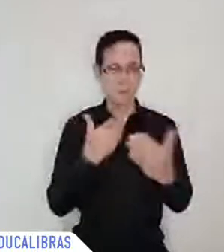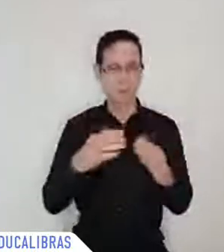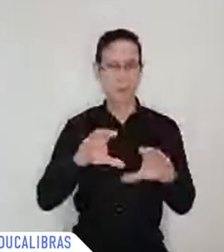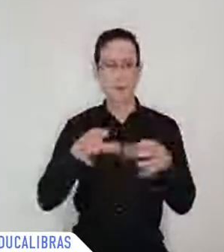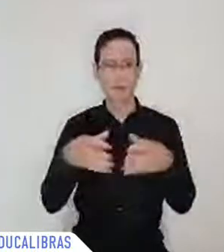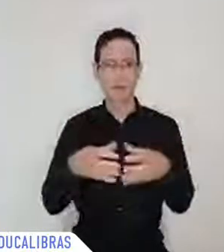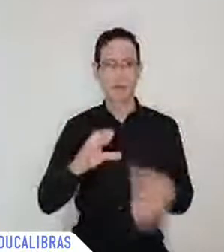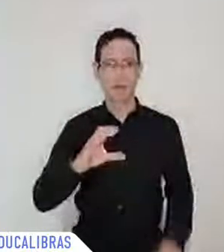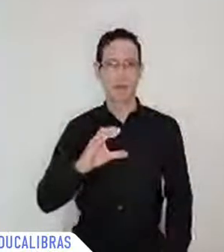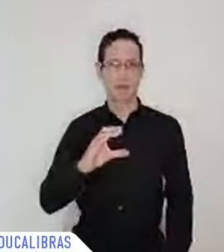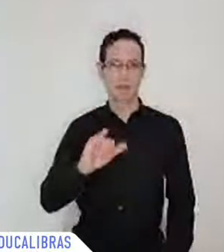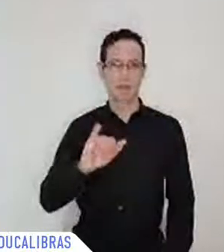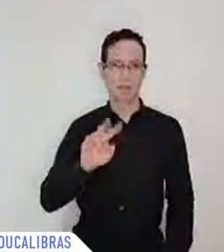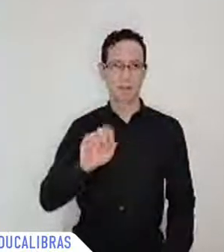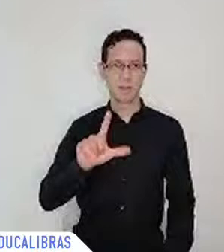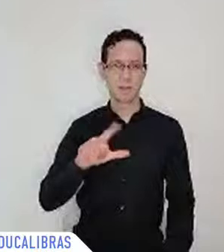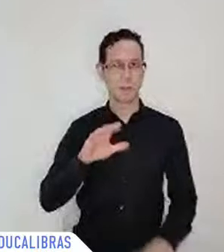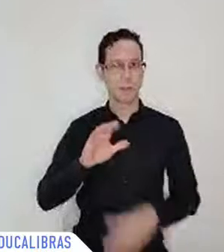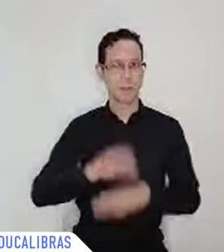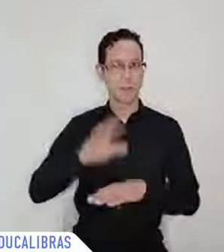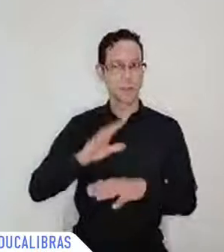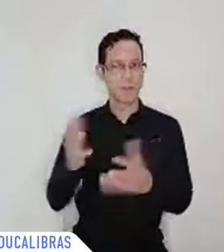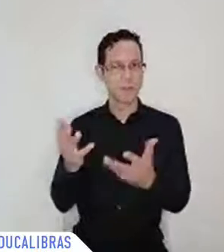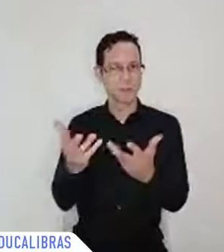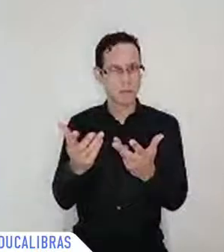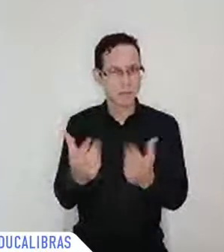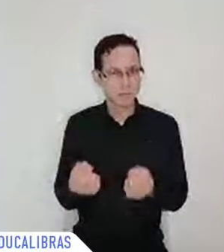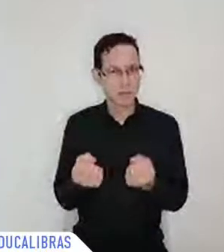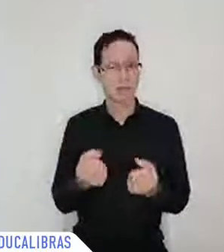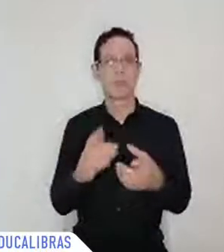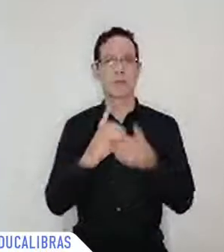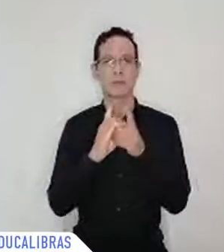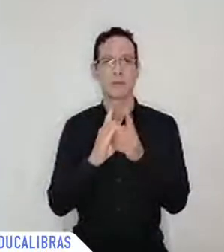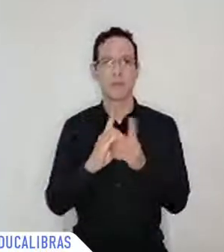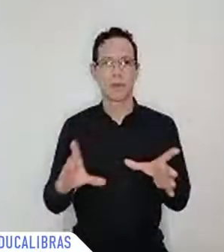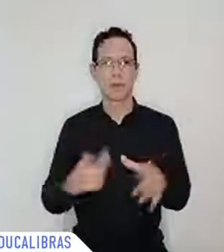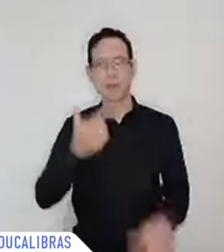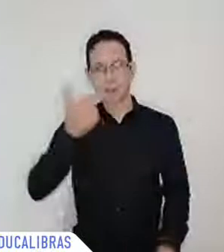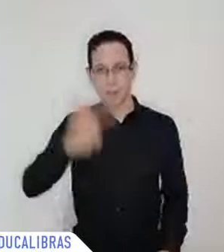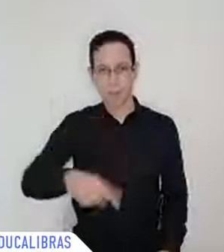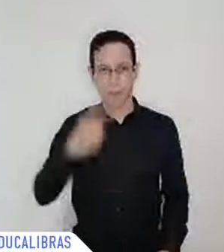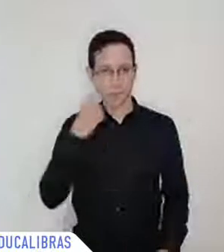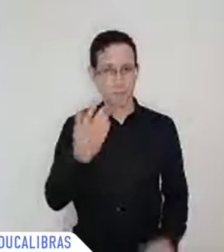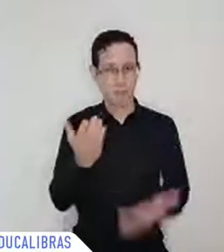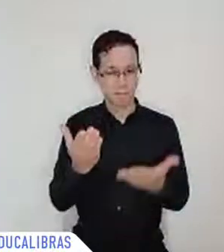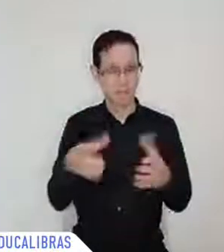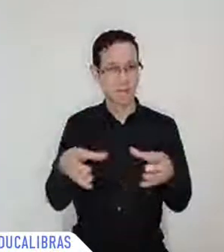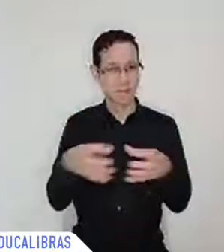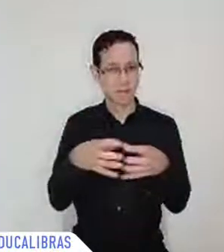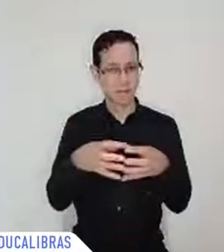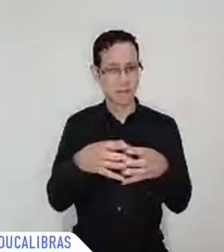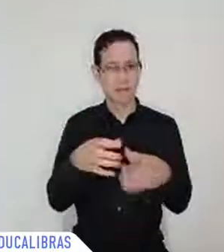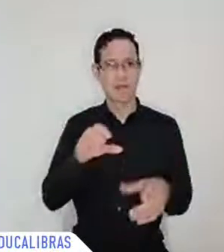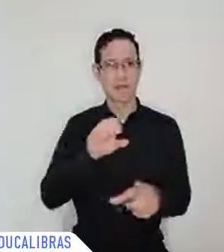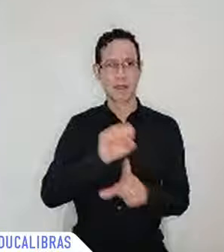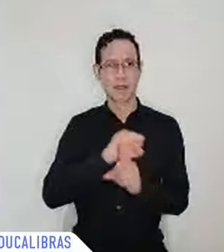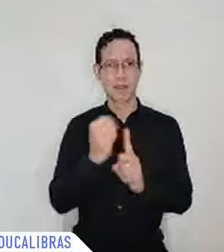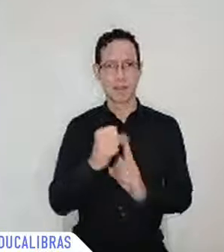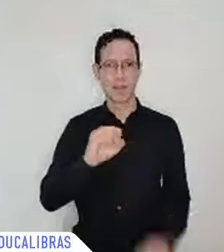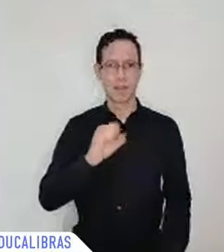create a debate in civil society that is more receptive to